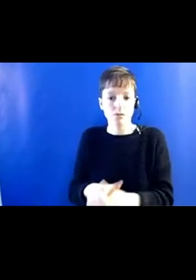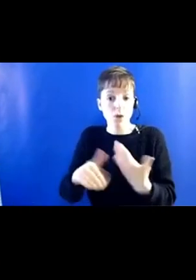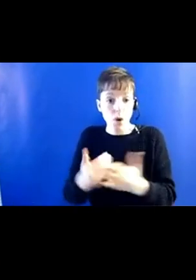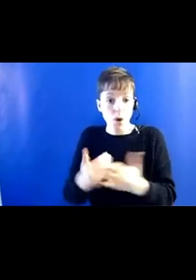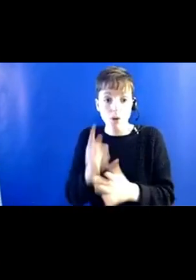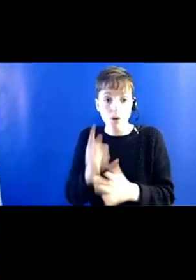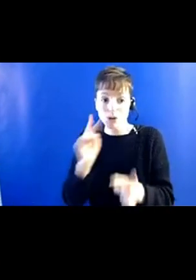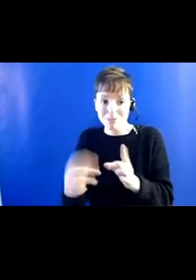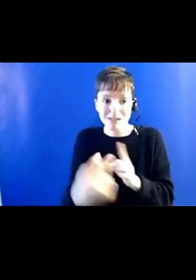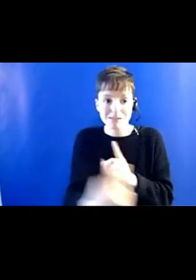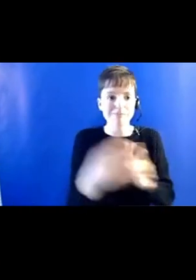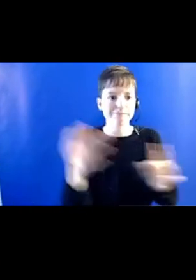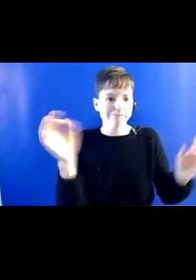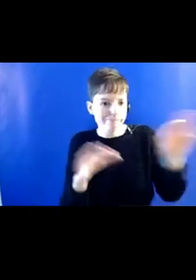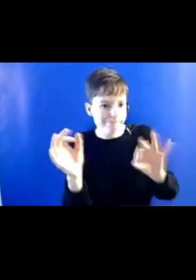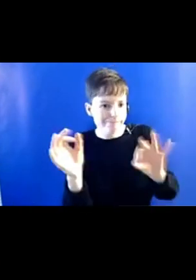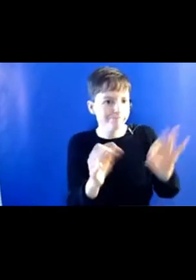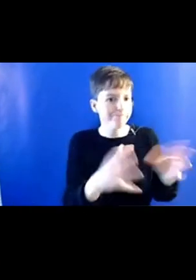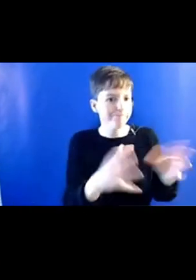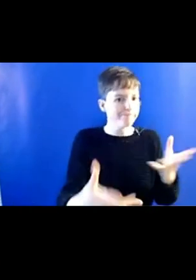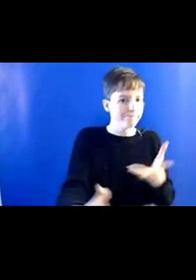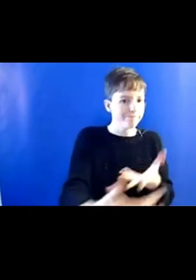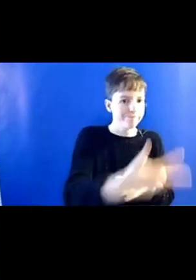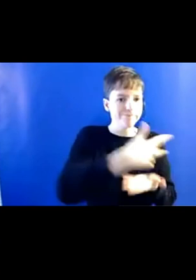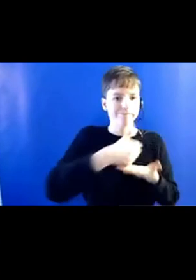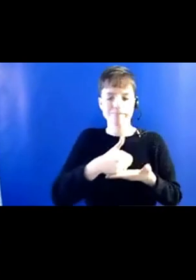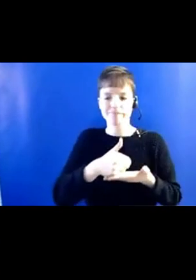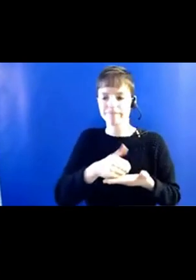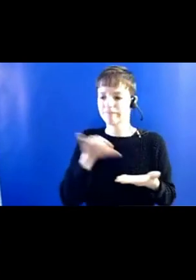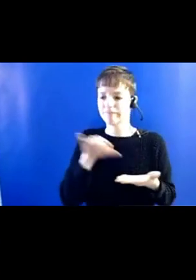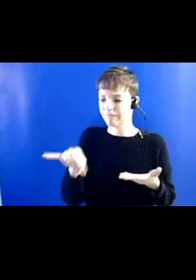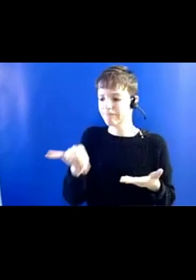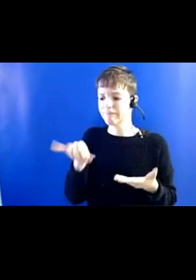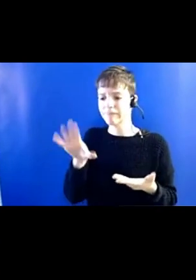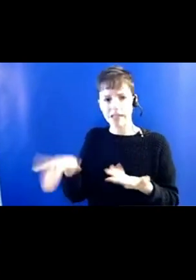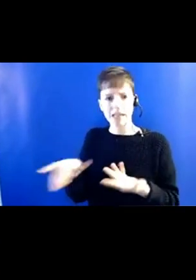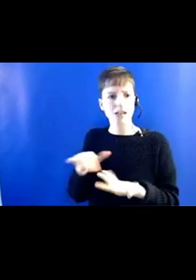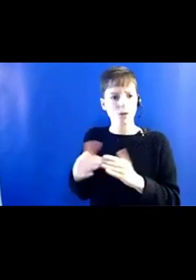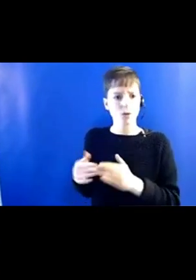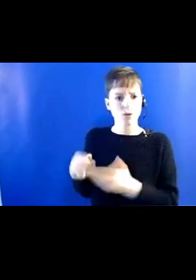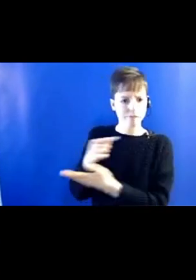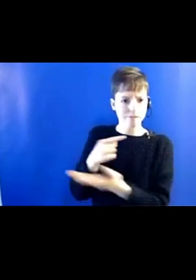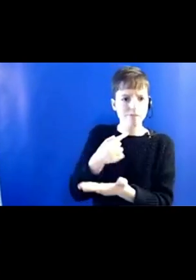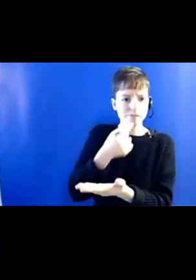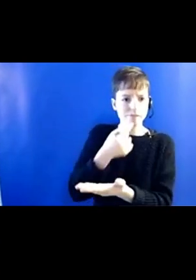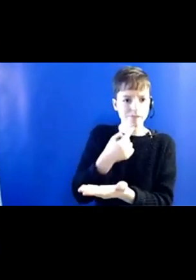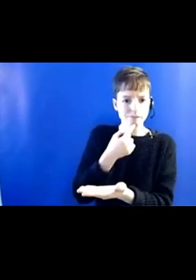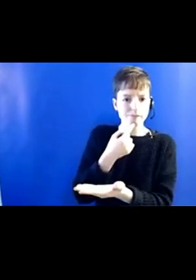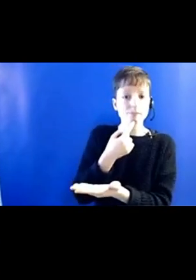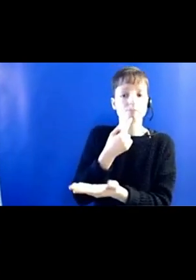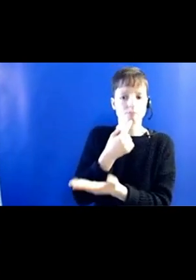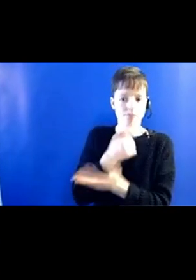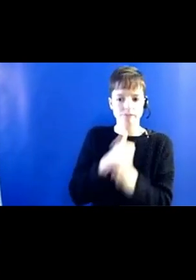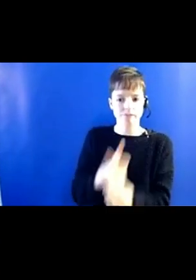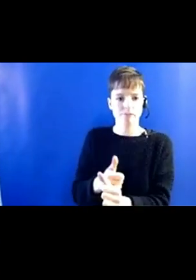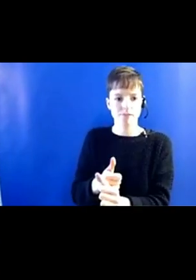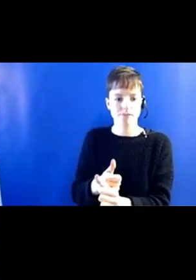an opportunity so that we can actually say, okay, this is what the community says,